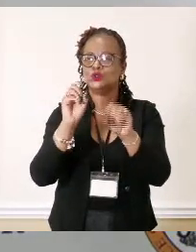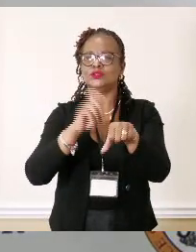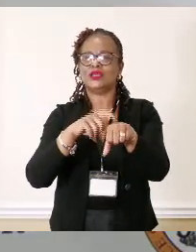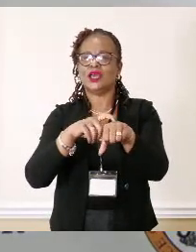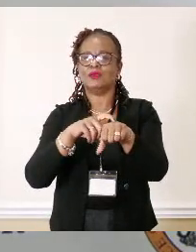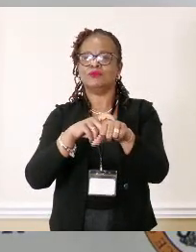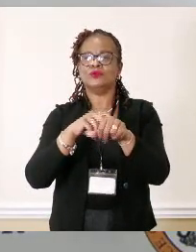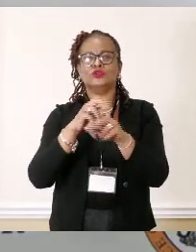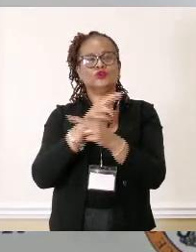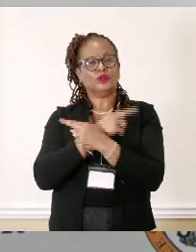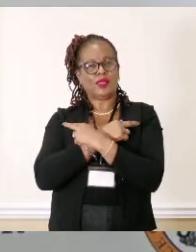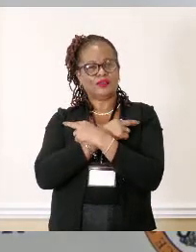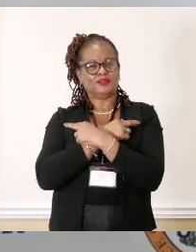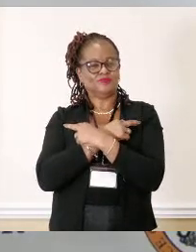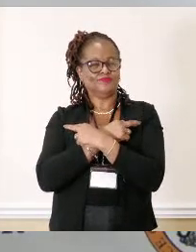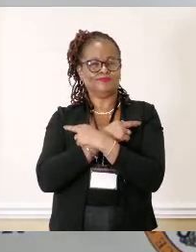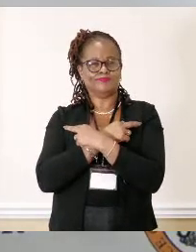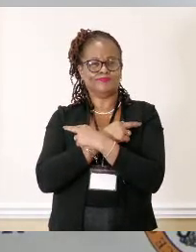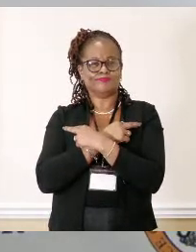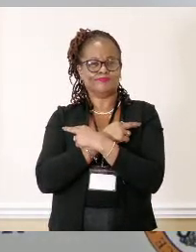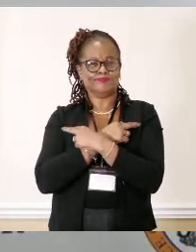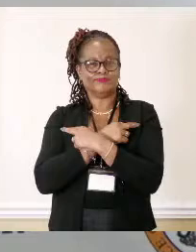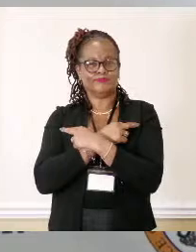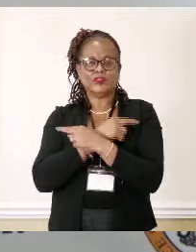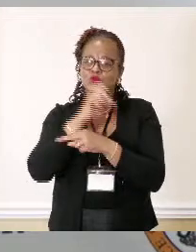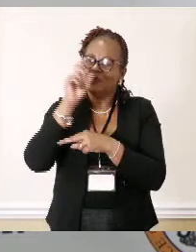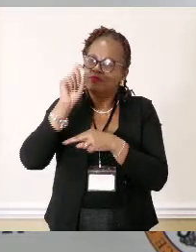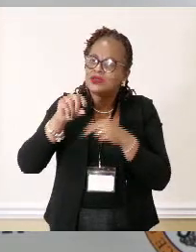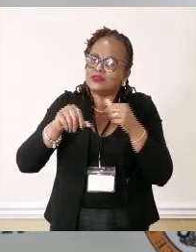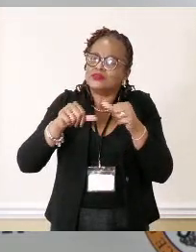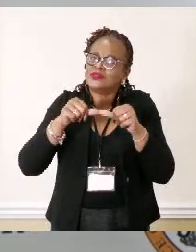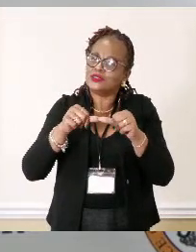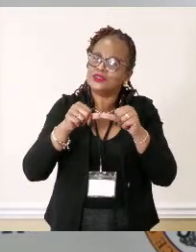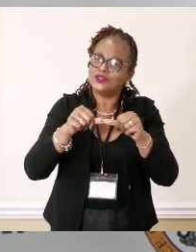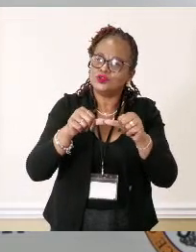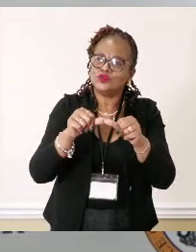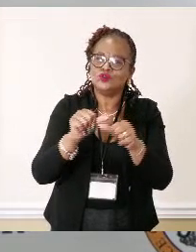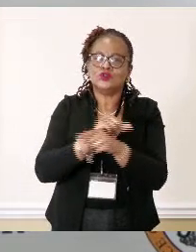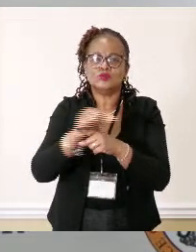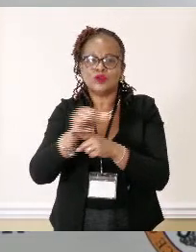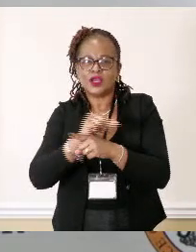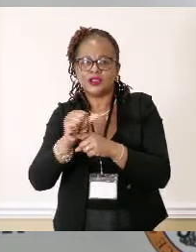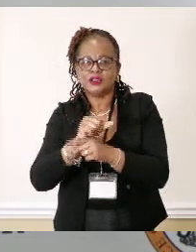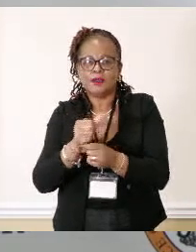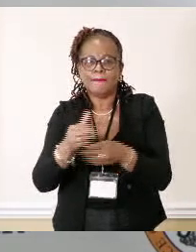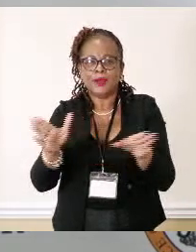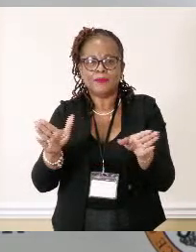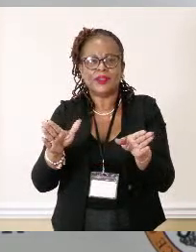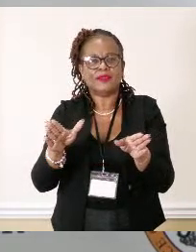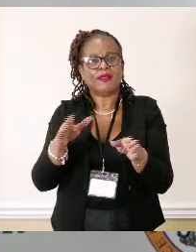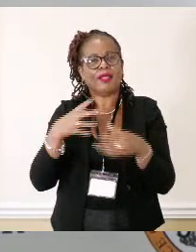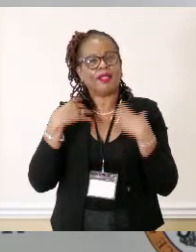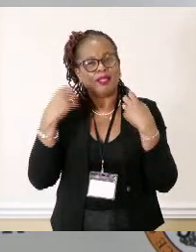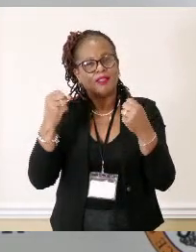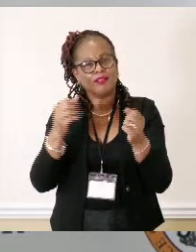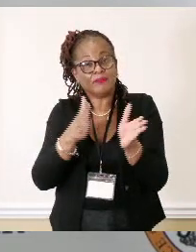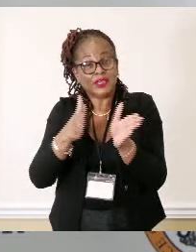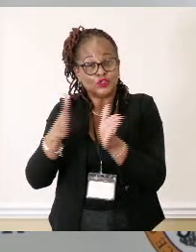to relax. We must continue to practice the public health